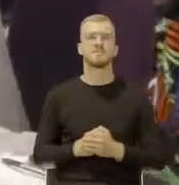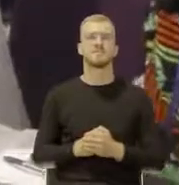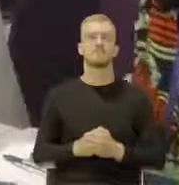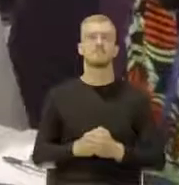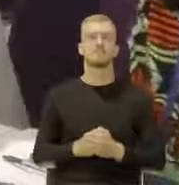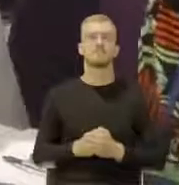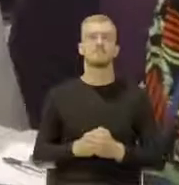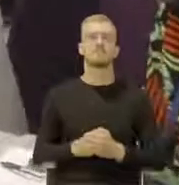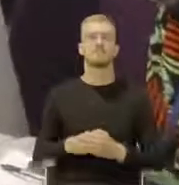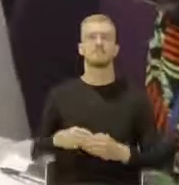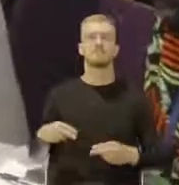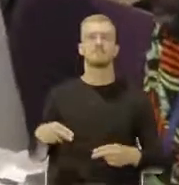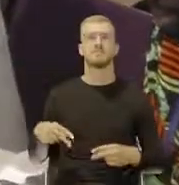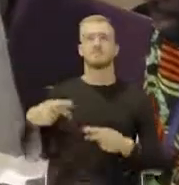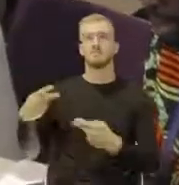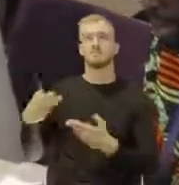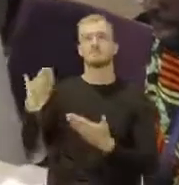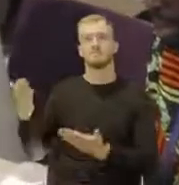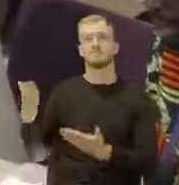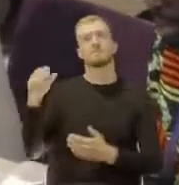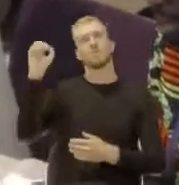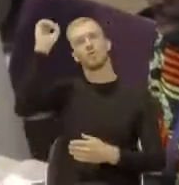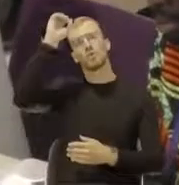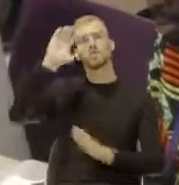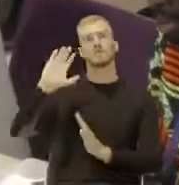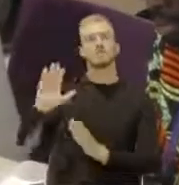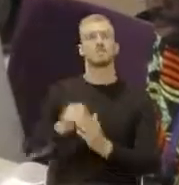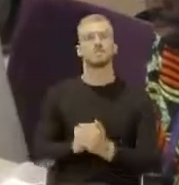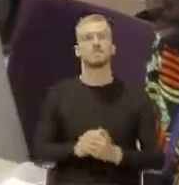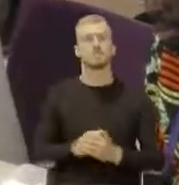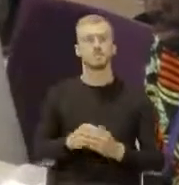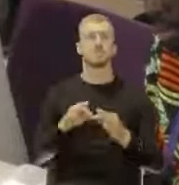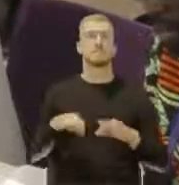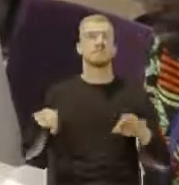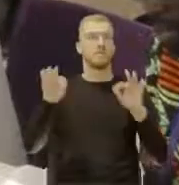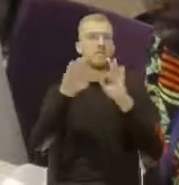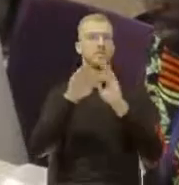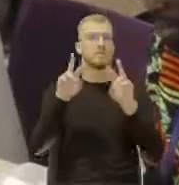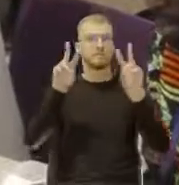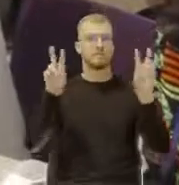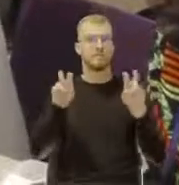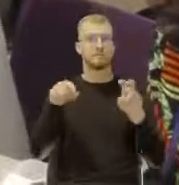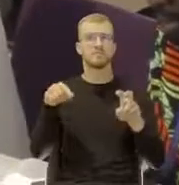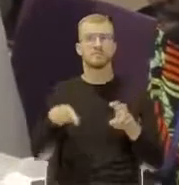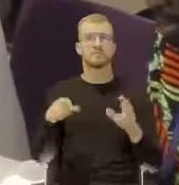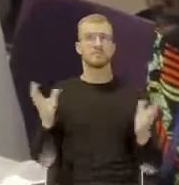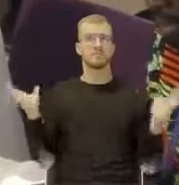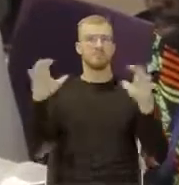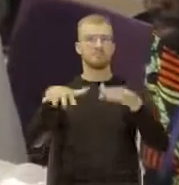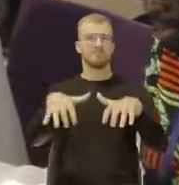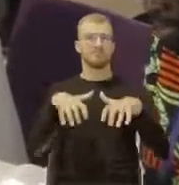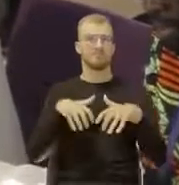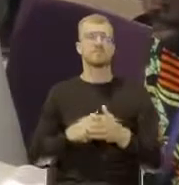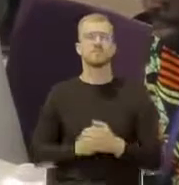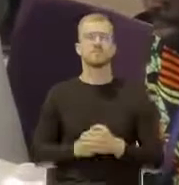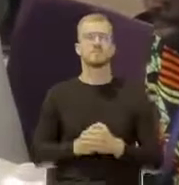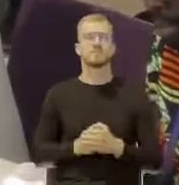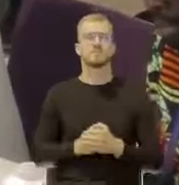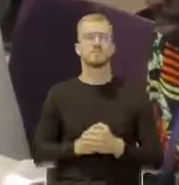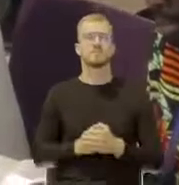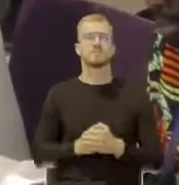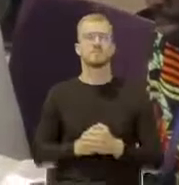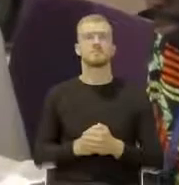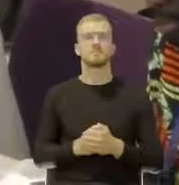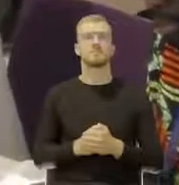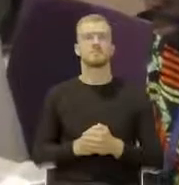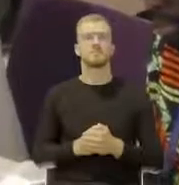Assembly carries with it is the capacity that local and regional governments have had to strategize and